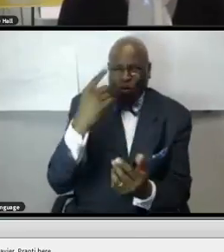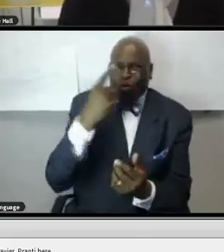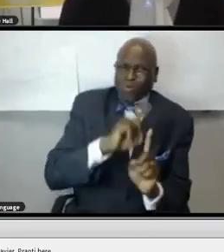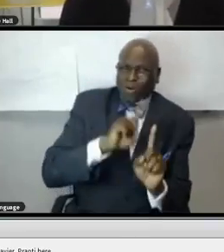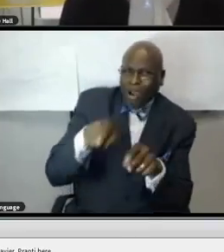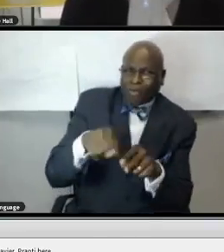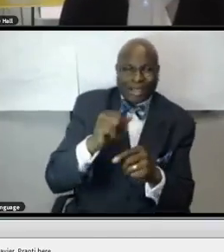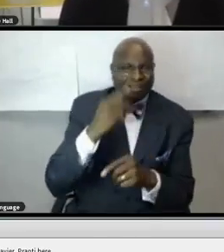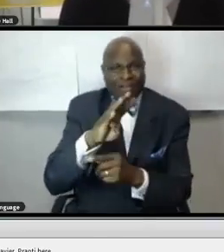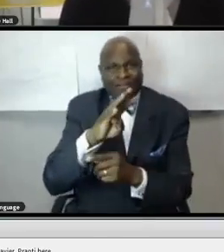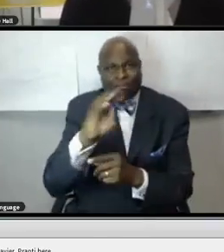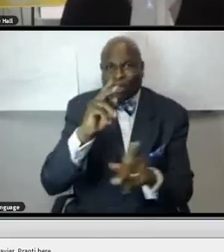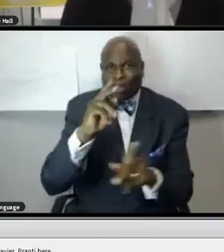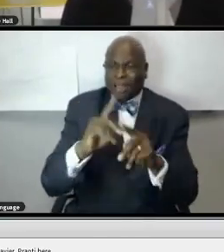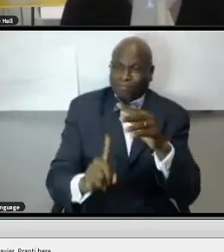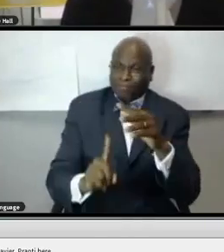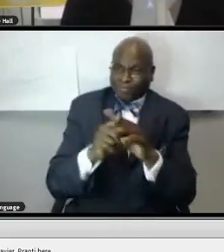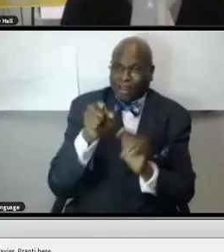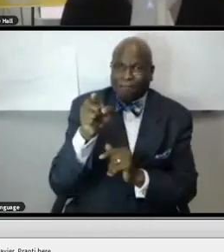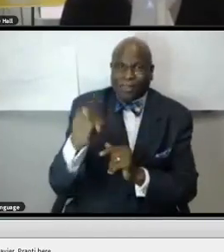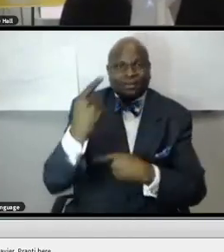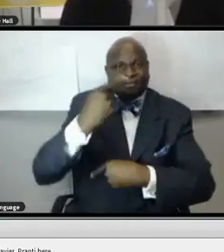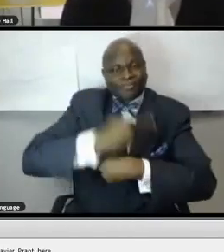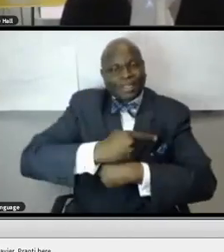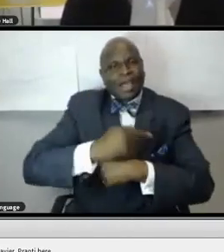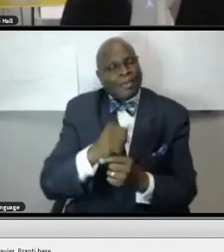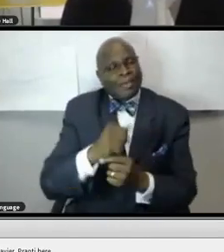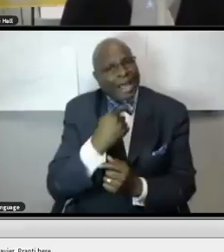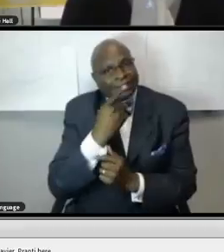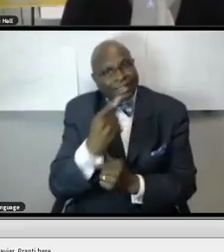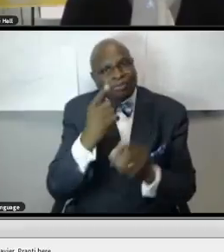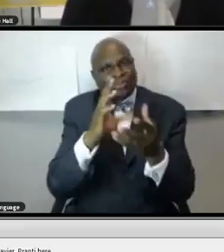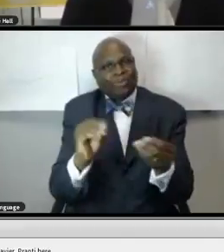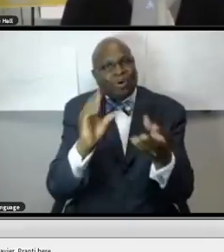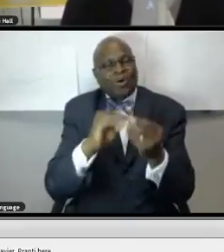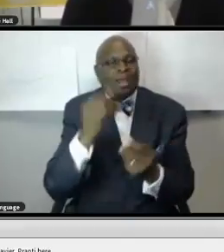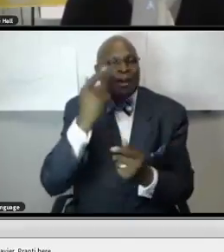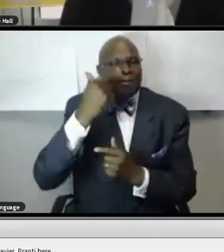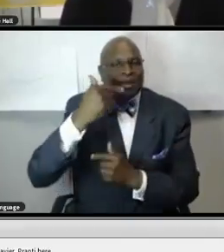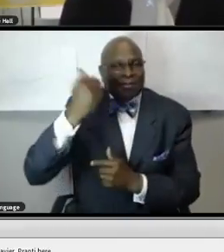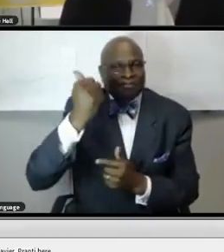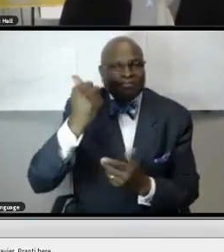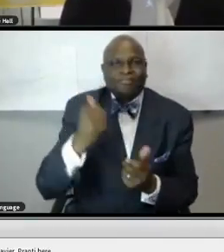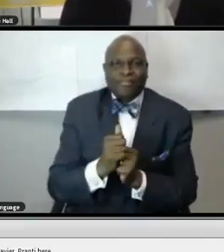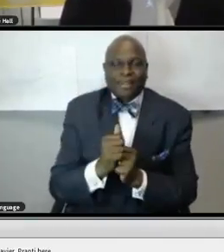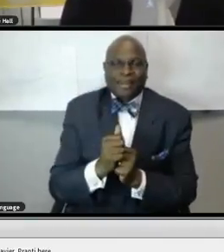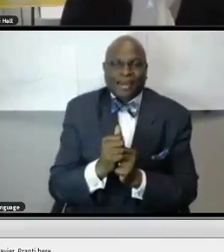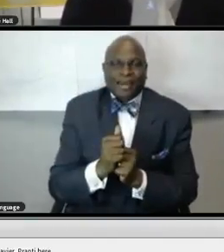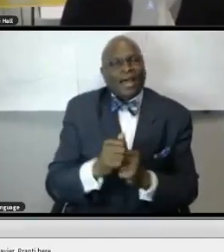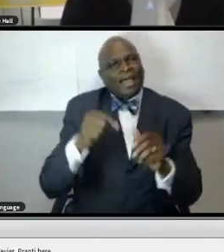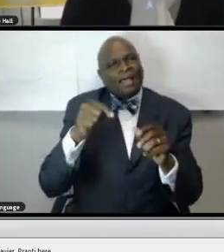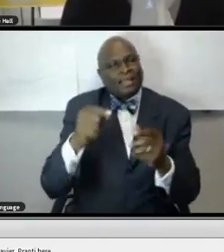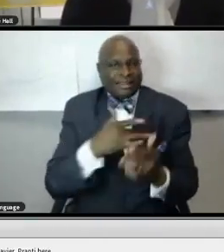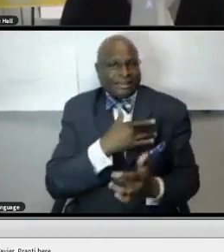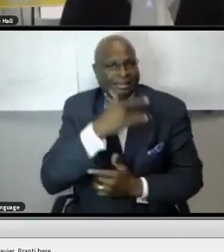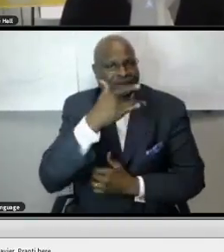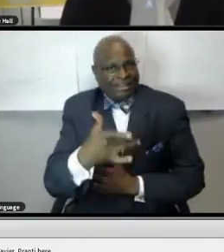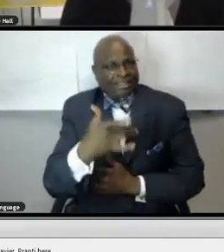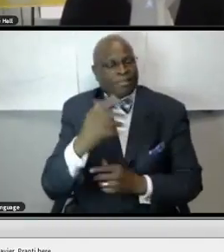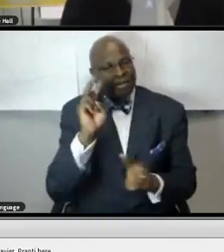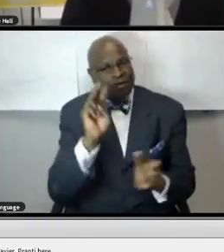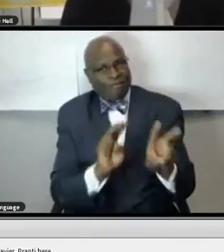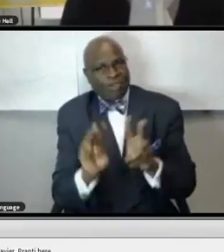we have 40 people here joining us today, but I tell that story because this tends to be viewed